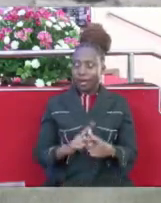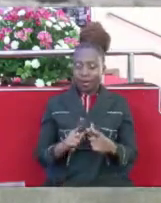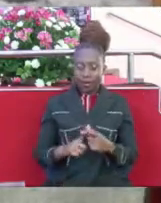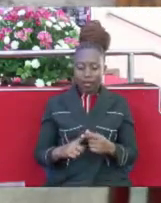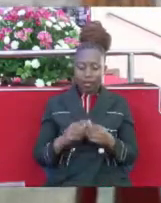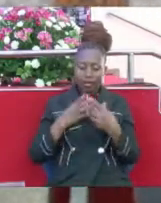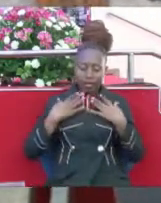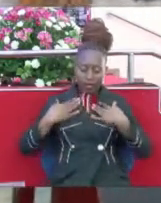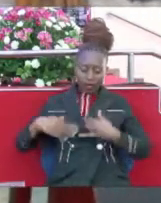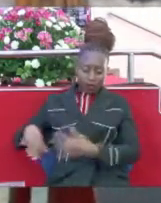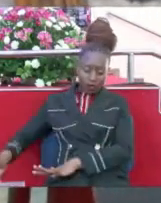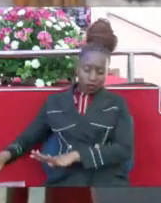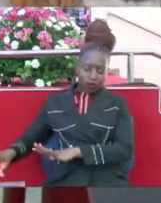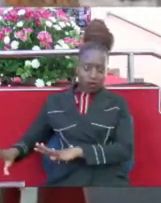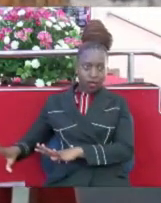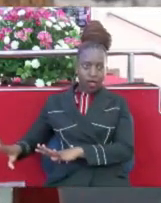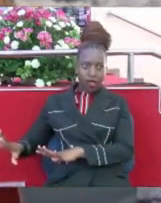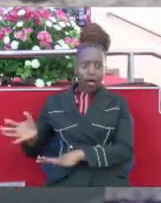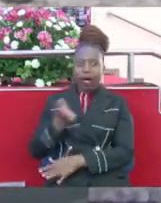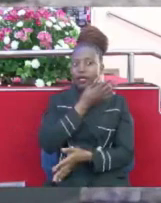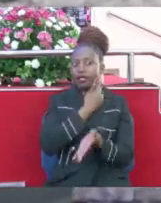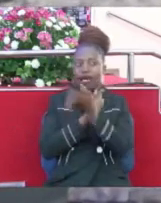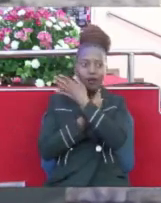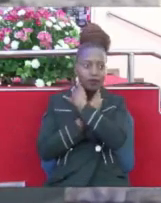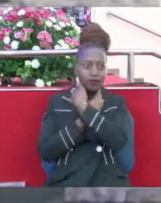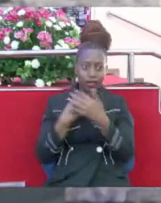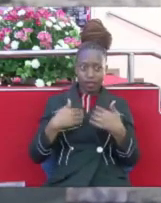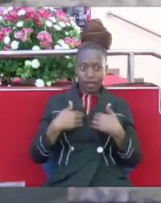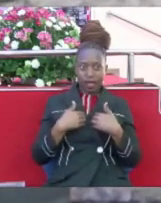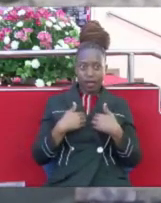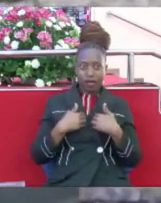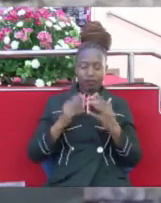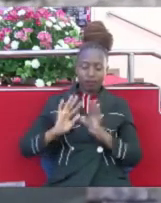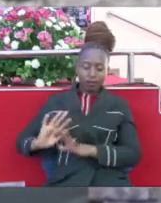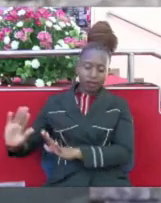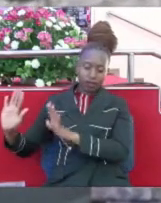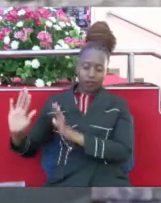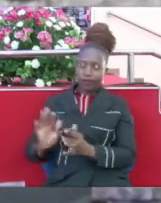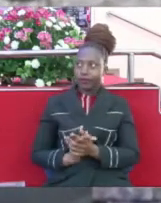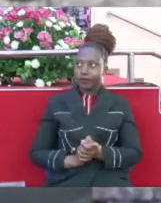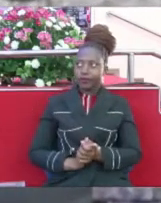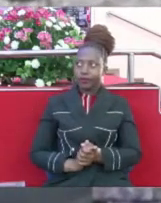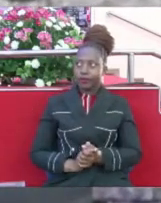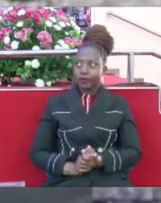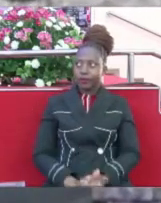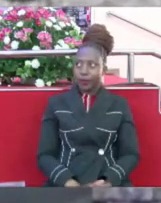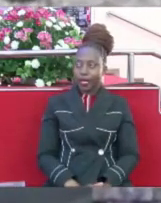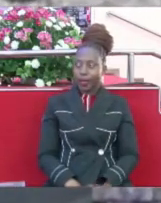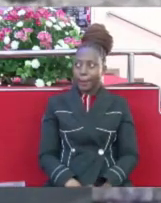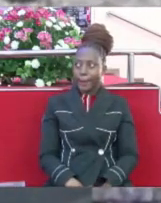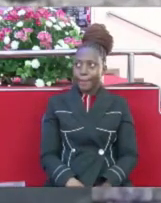used to put around their necks. Na punde akapatokea mtu ambaye hakumjua pale shambani mwake akilima, na punde akatoa vazi lake